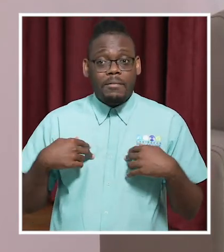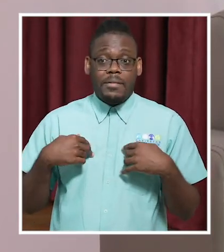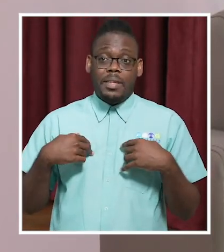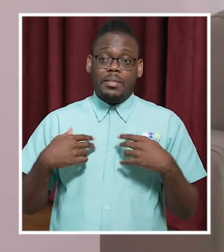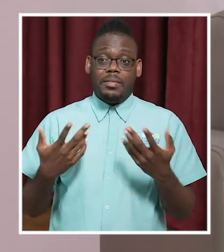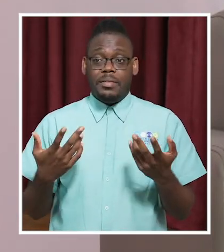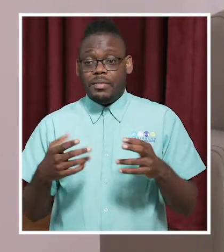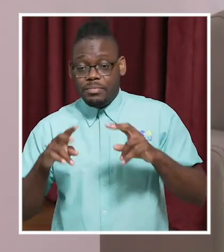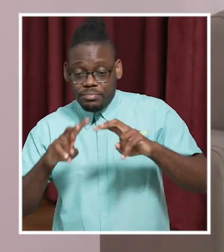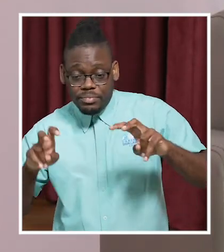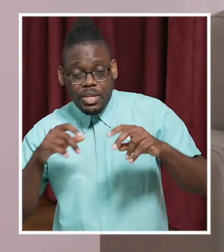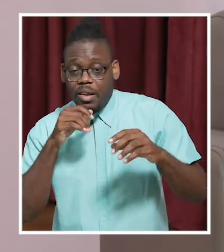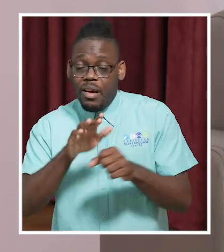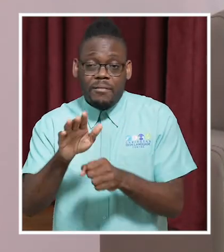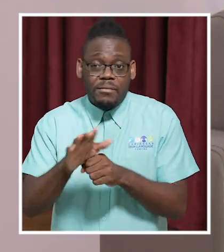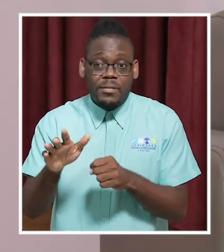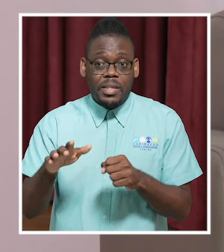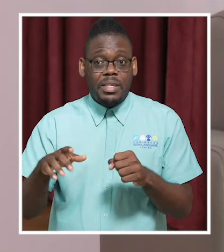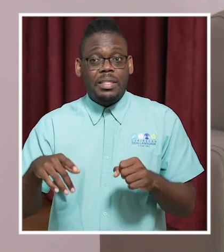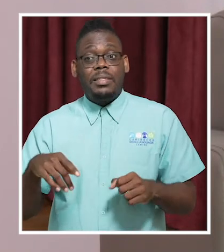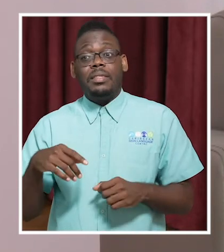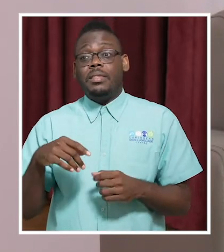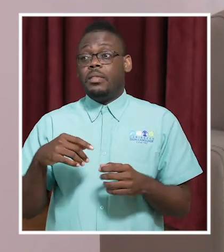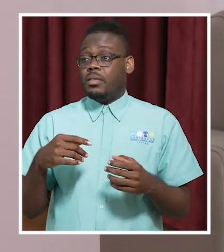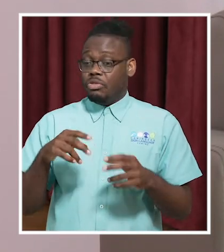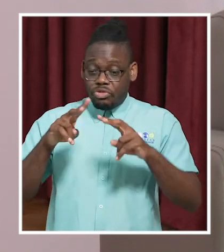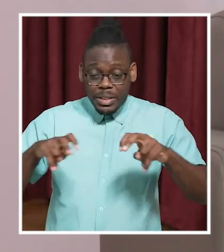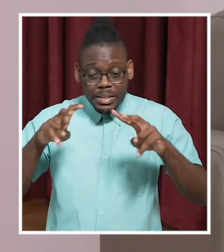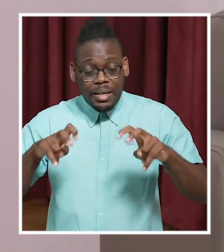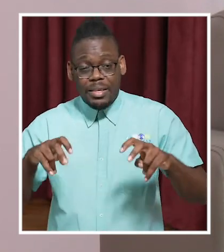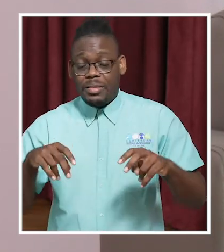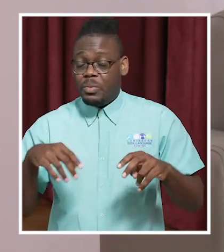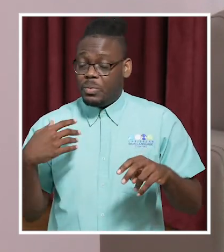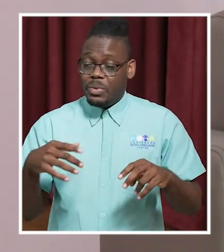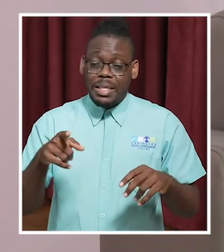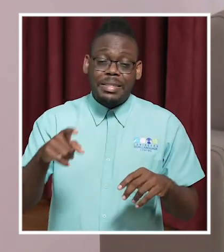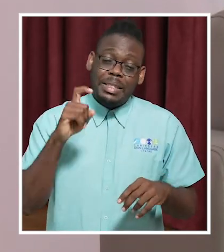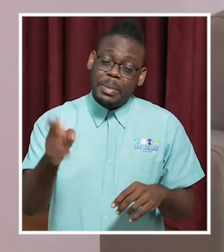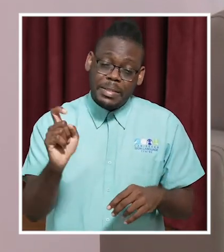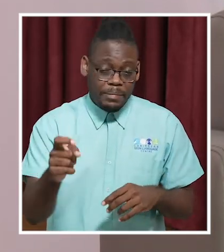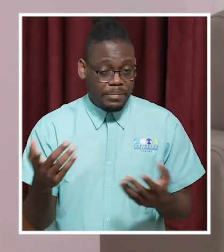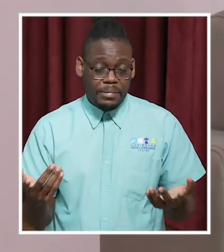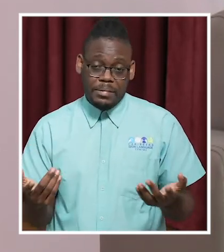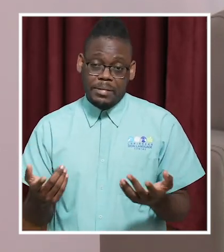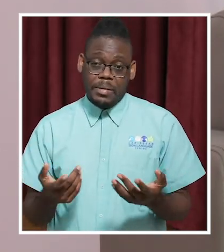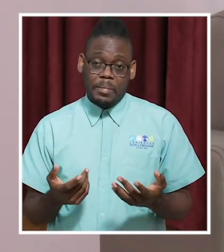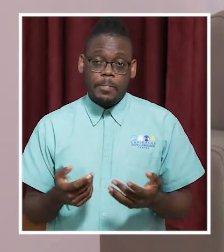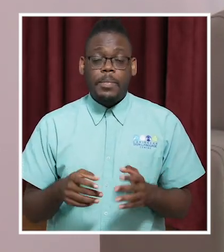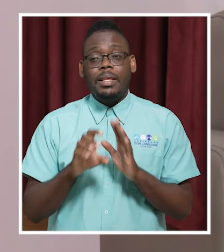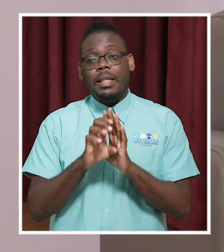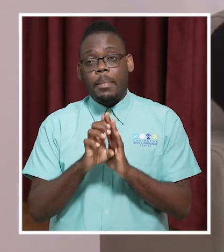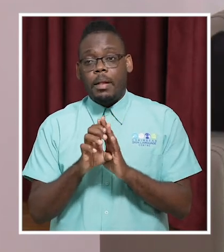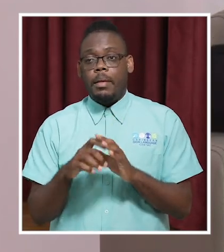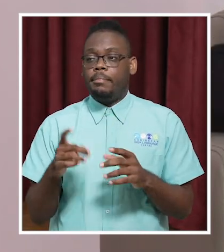an expensive thing to do because you cannot you cannot make a call and say, well, this is